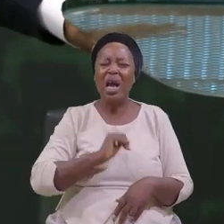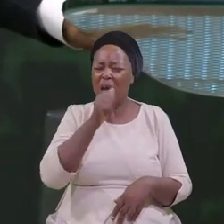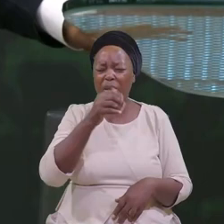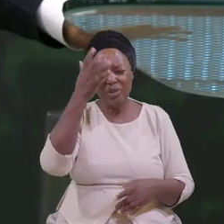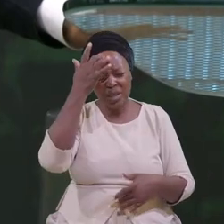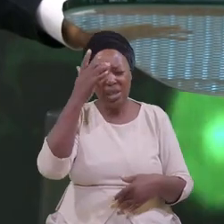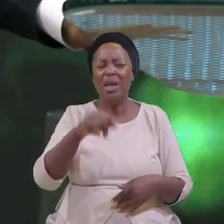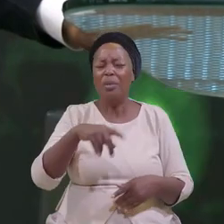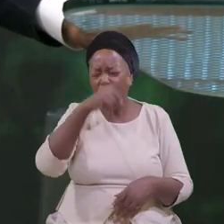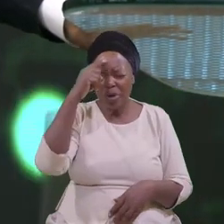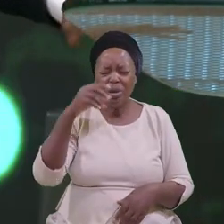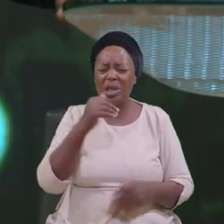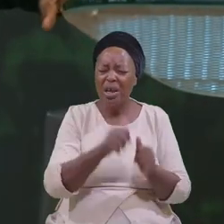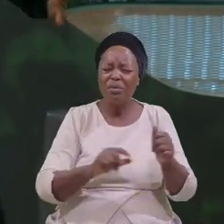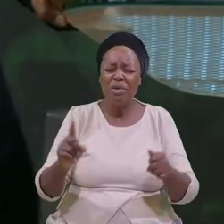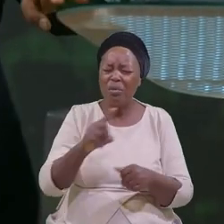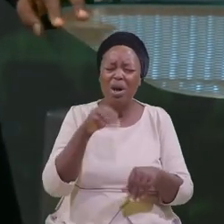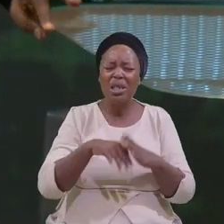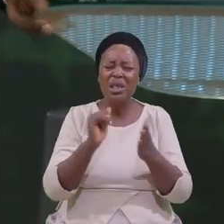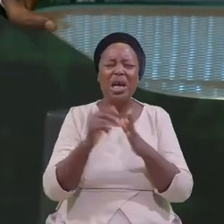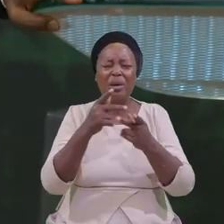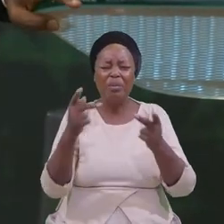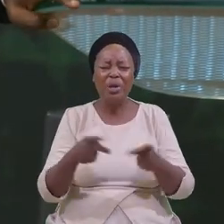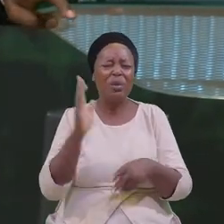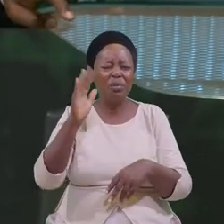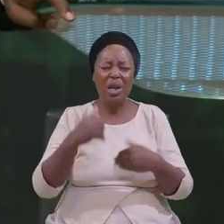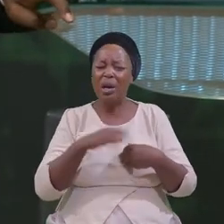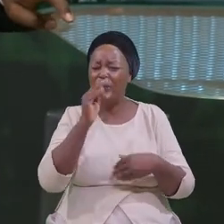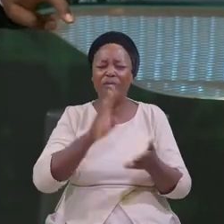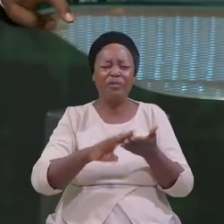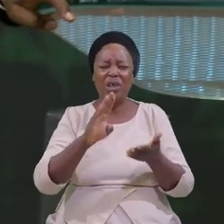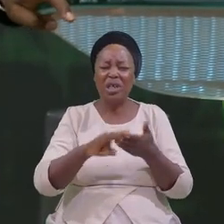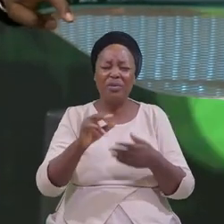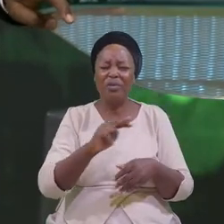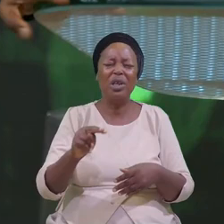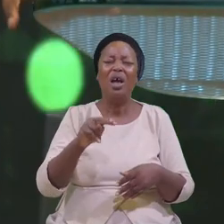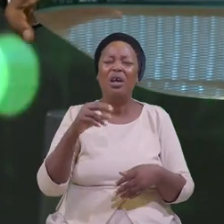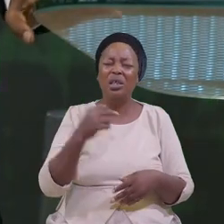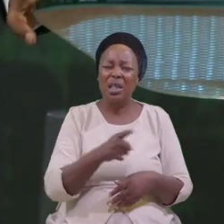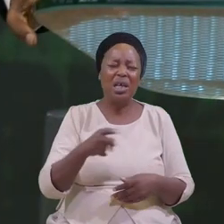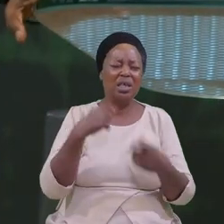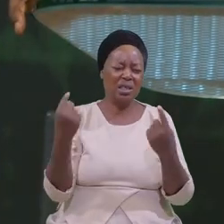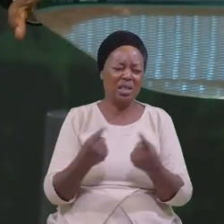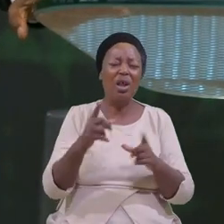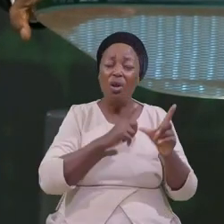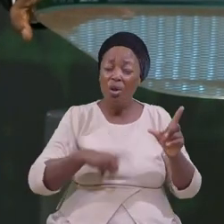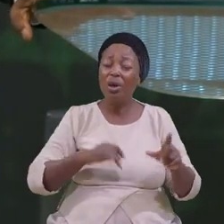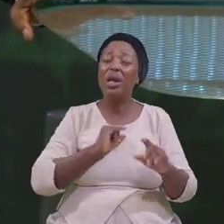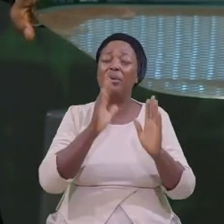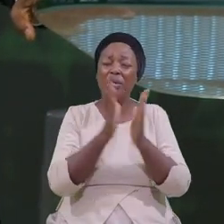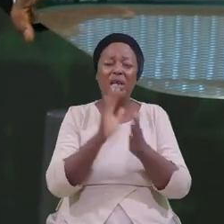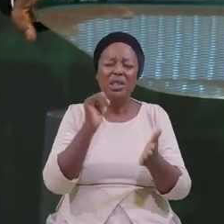sick, because everyone in that place would have been forgiven their sin. Lord, we pray